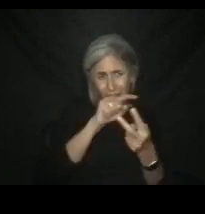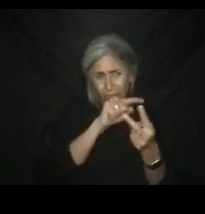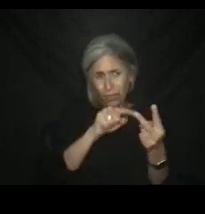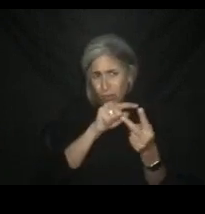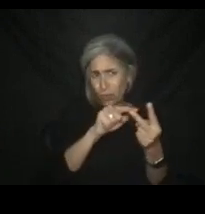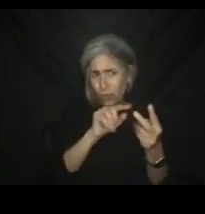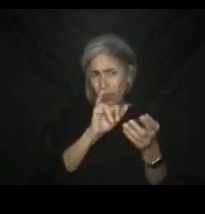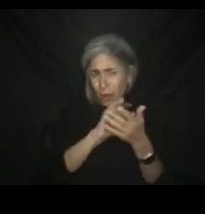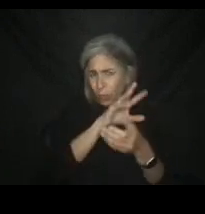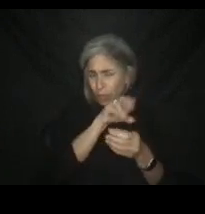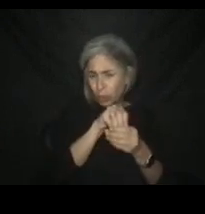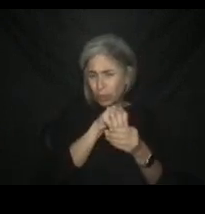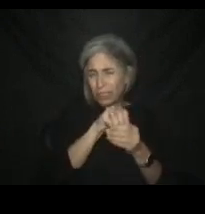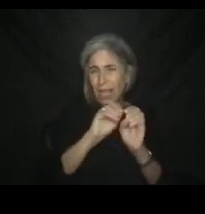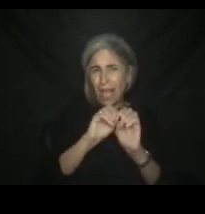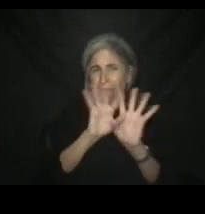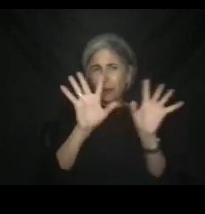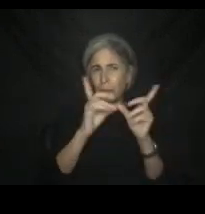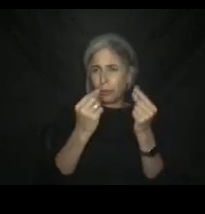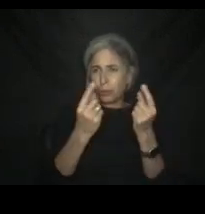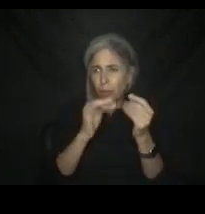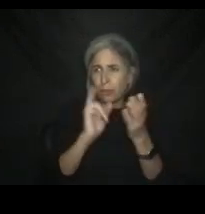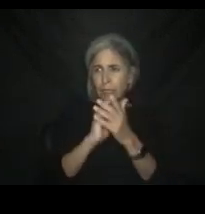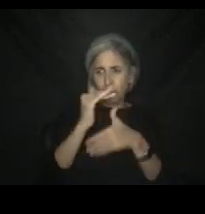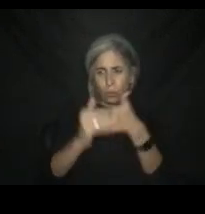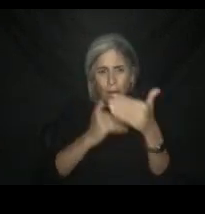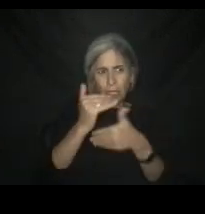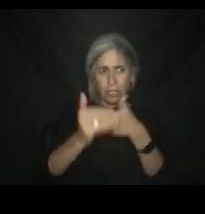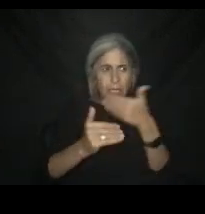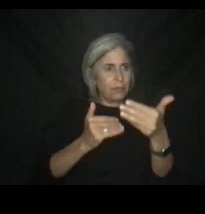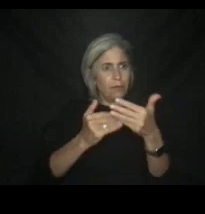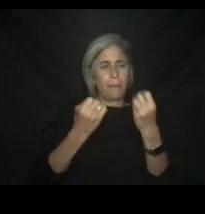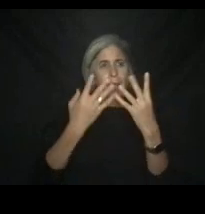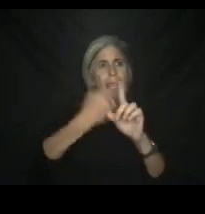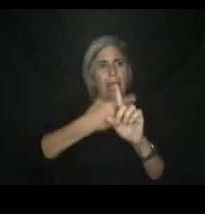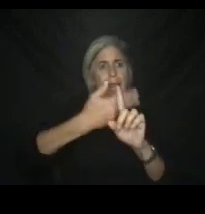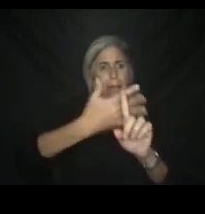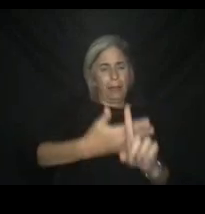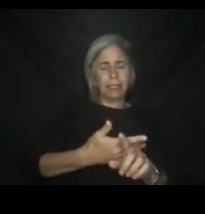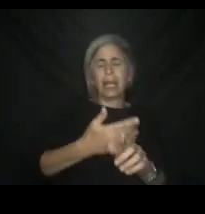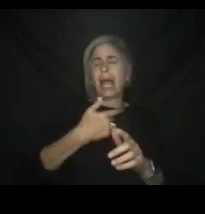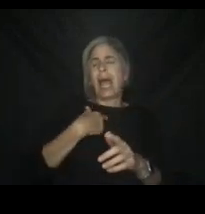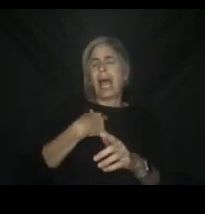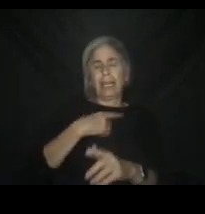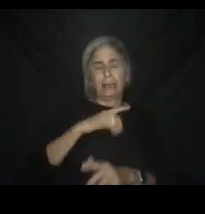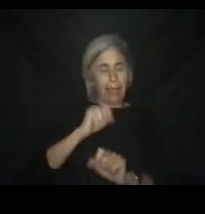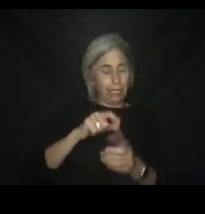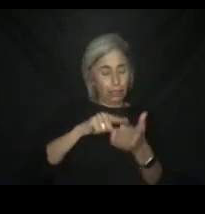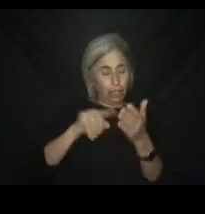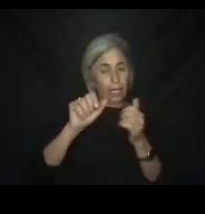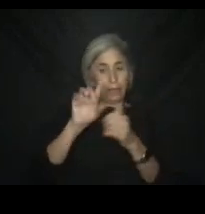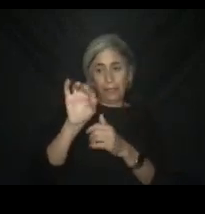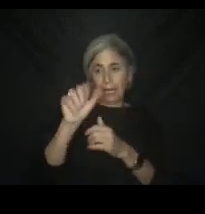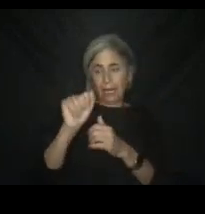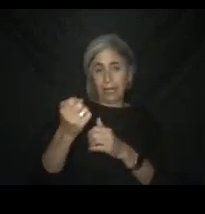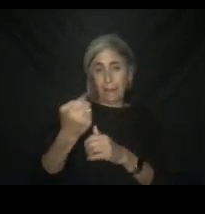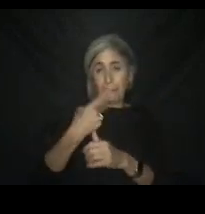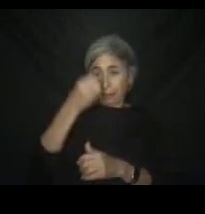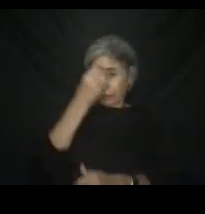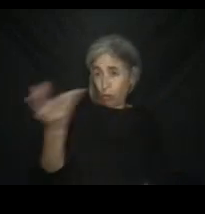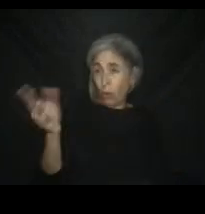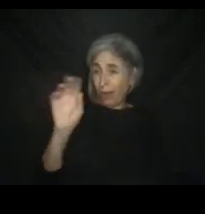were included, because obviously we've been going through this process for many months now. I will certainly check the data and get back to you on that,